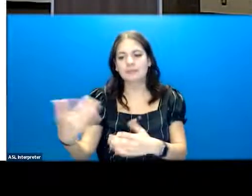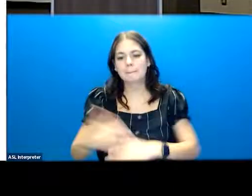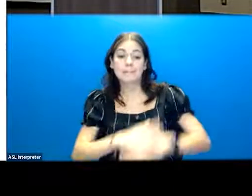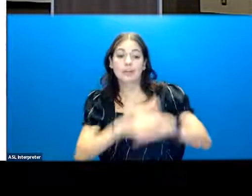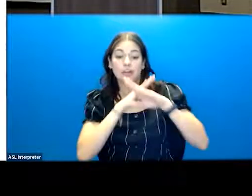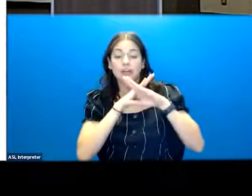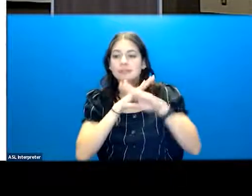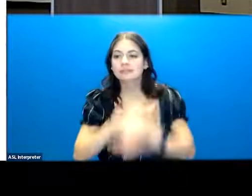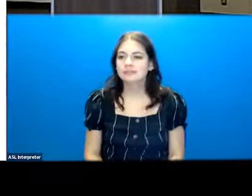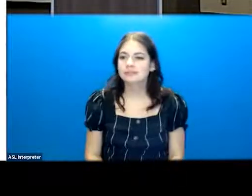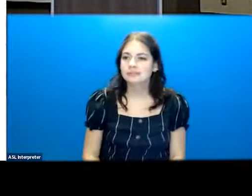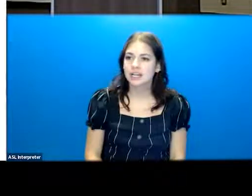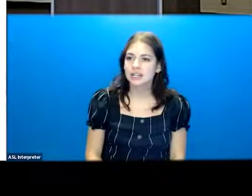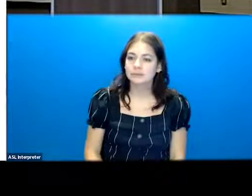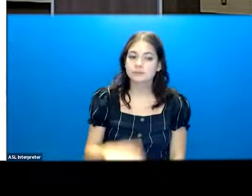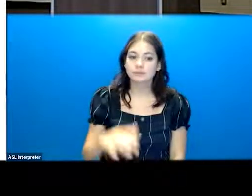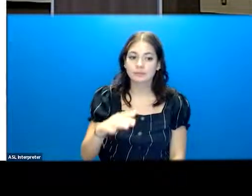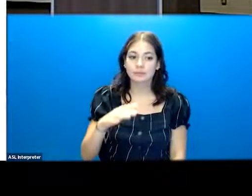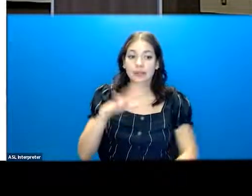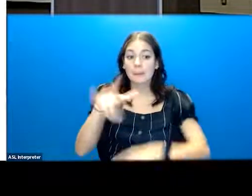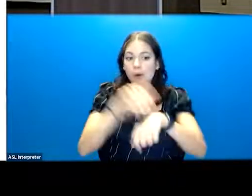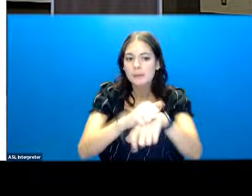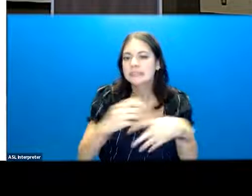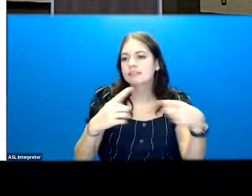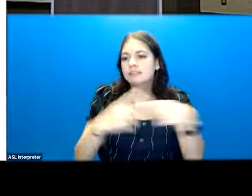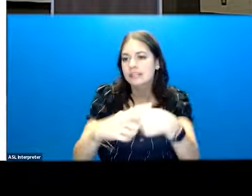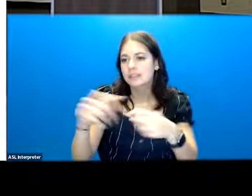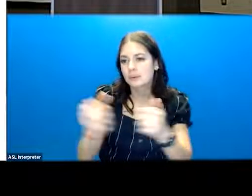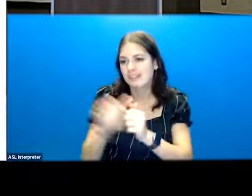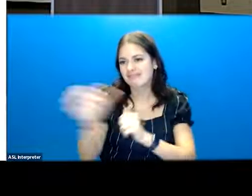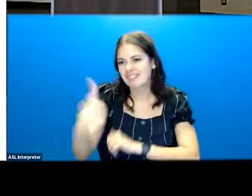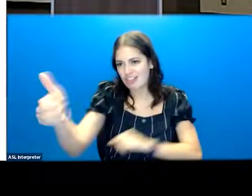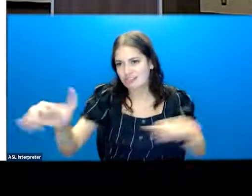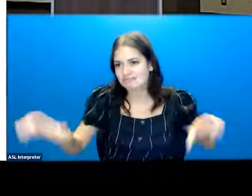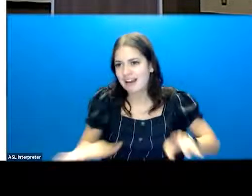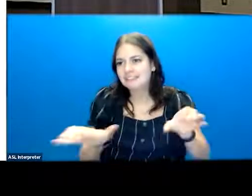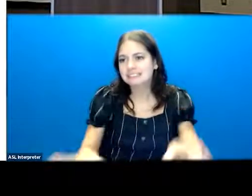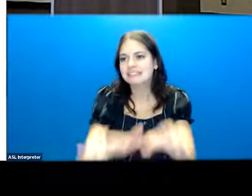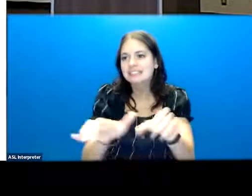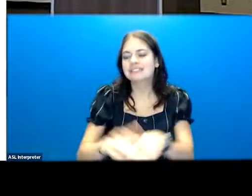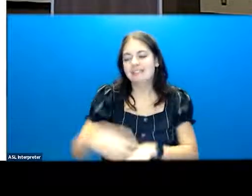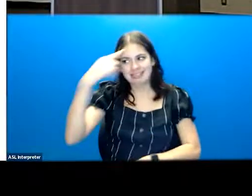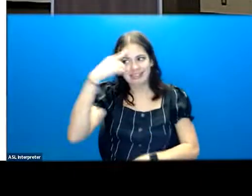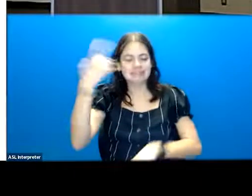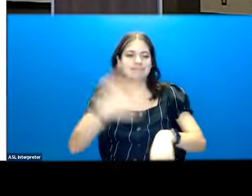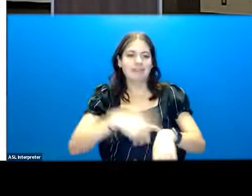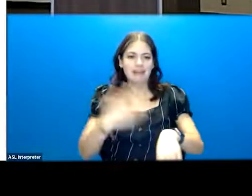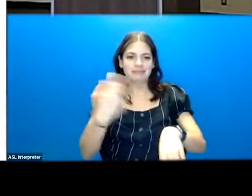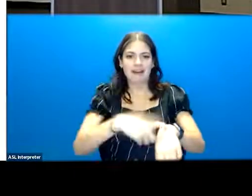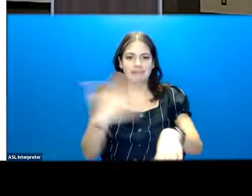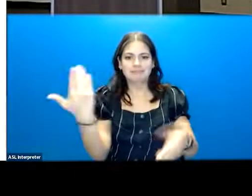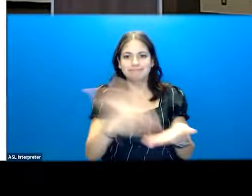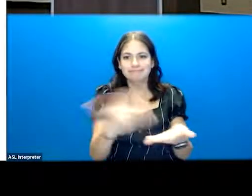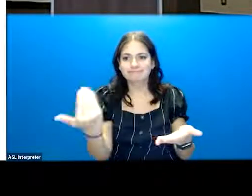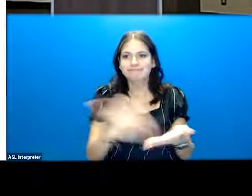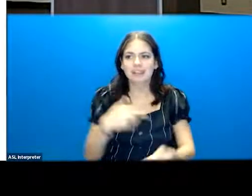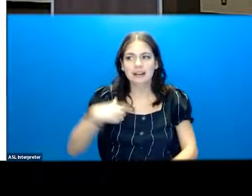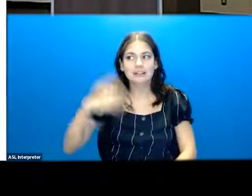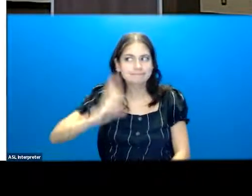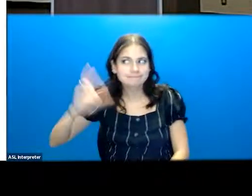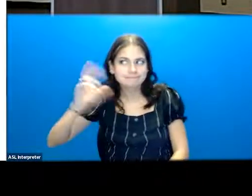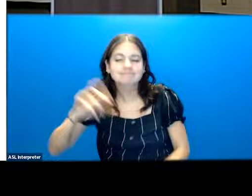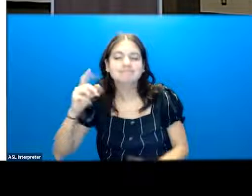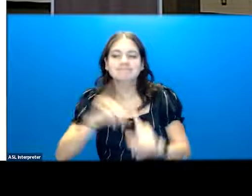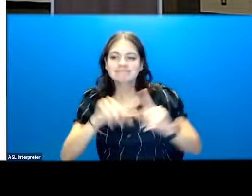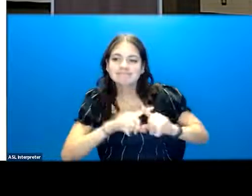barrier was that appointments conflicted with other activities. And I think that time and time again, we kind of hear that from